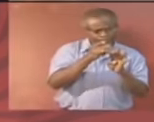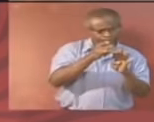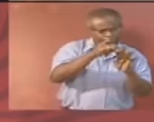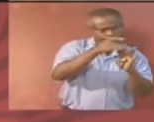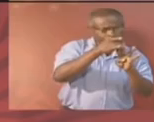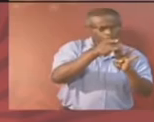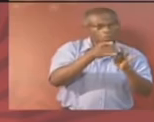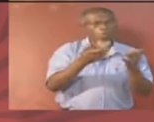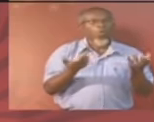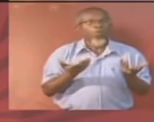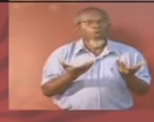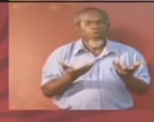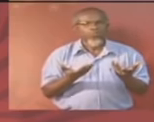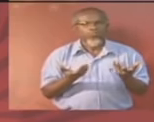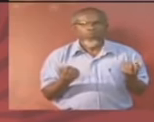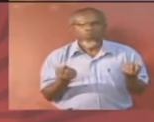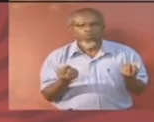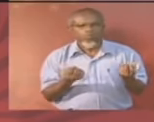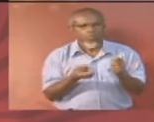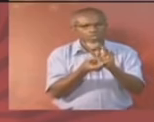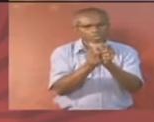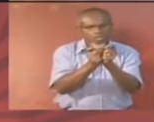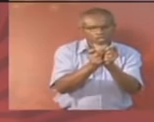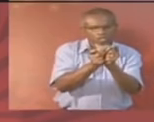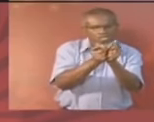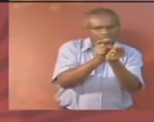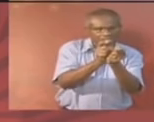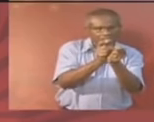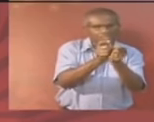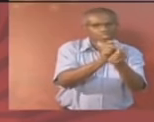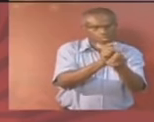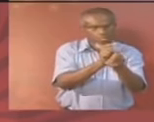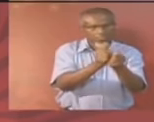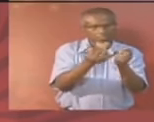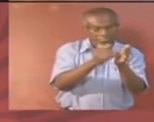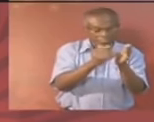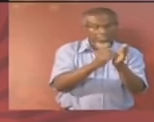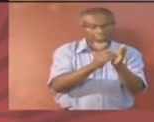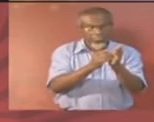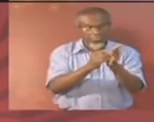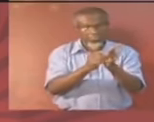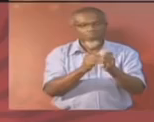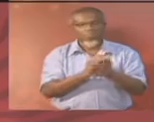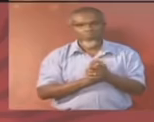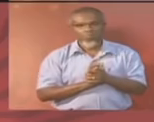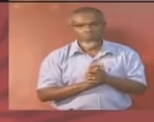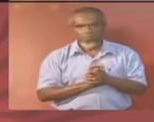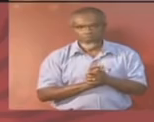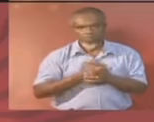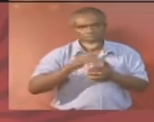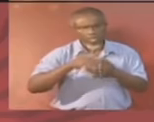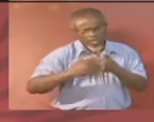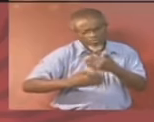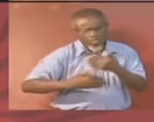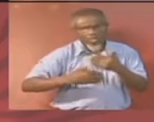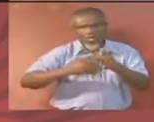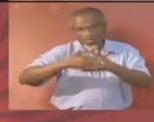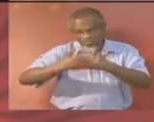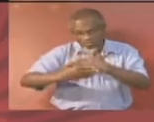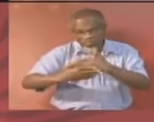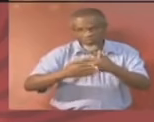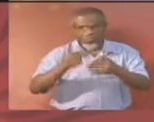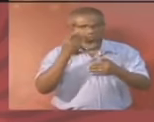replicates to produce millions and millions and millions of new viral particles. Occasionally, during that copying process, you get